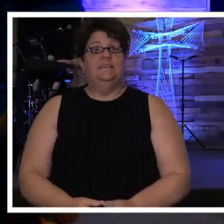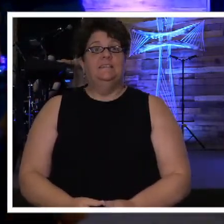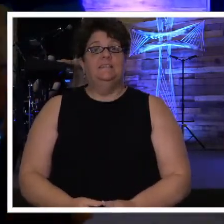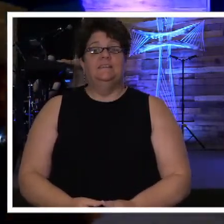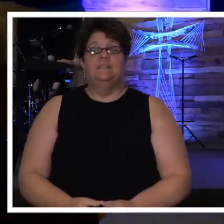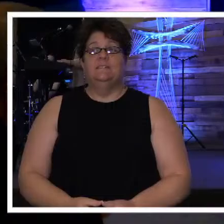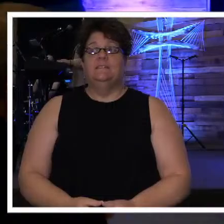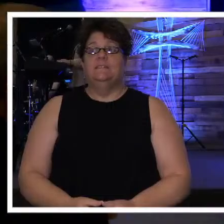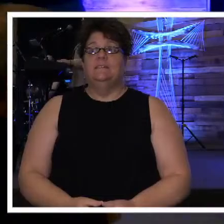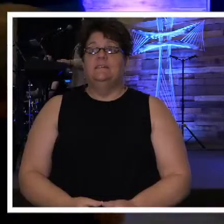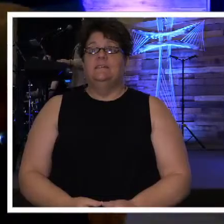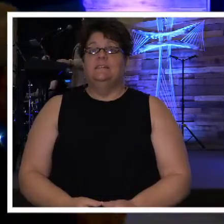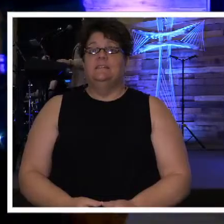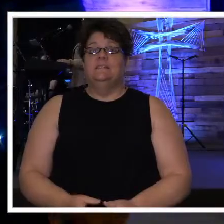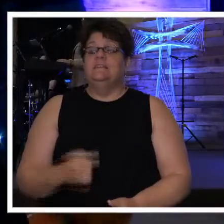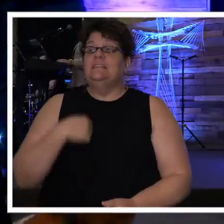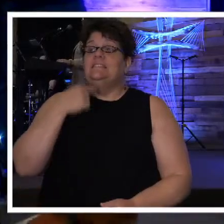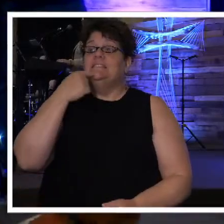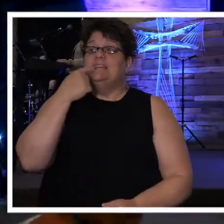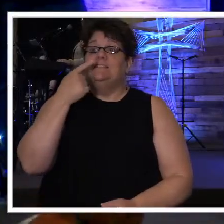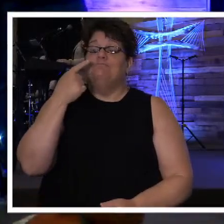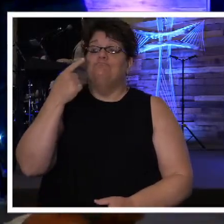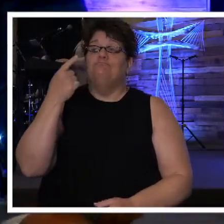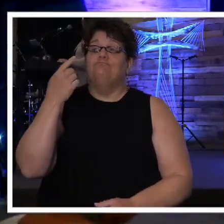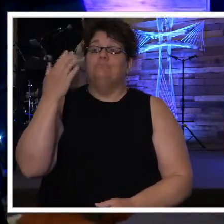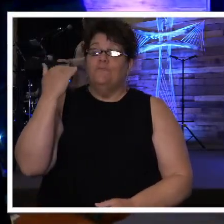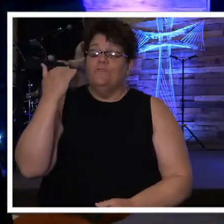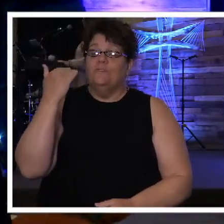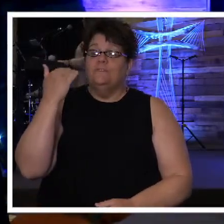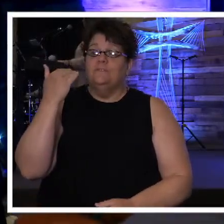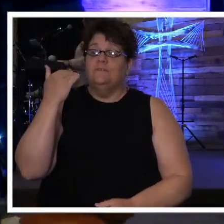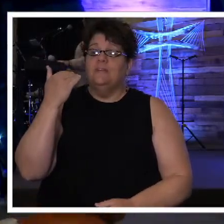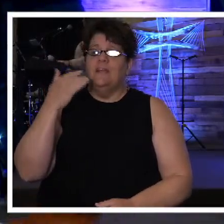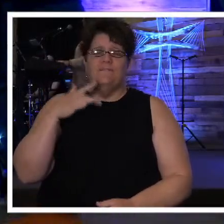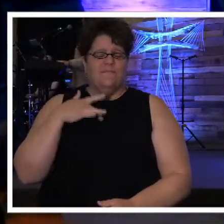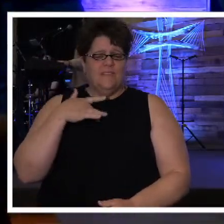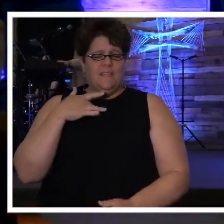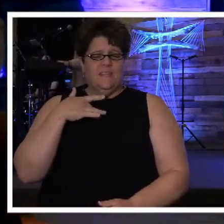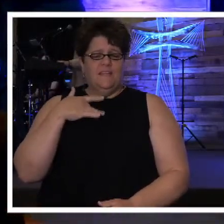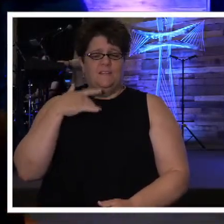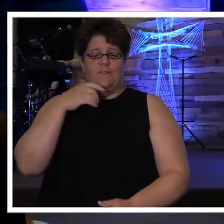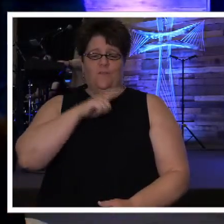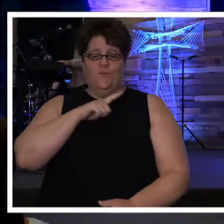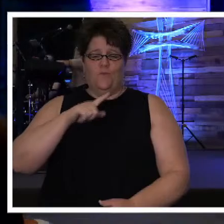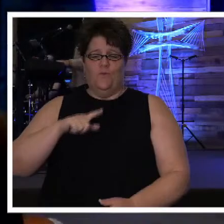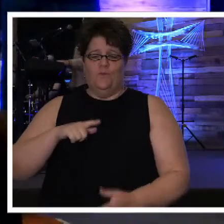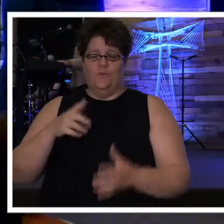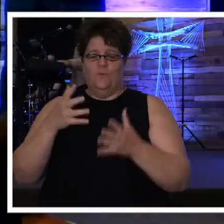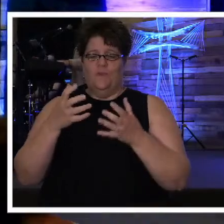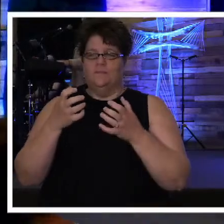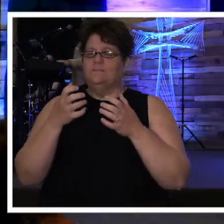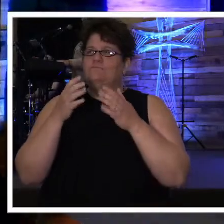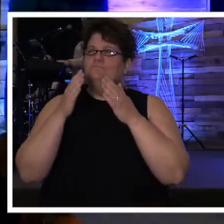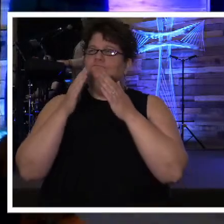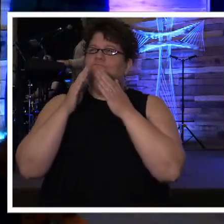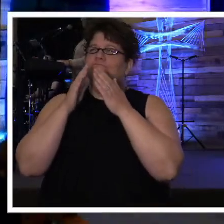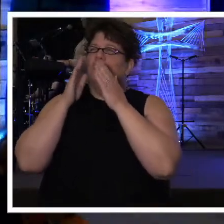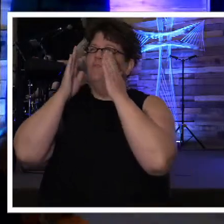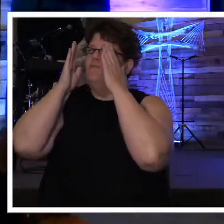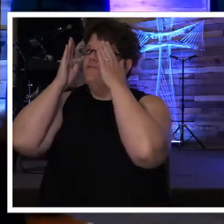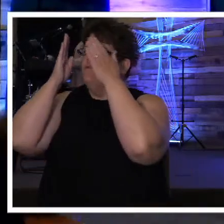I mentioned this in the first service. I really am just feeling that the Lord is just wanting us to press in this